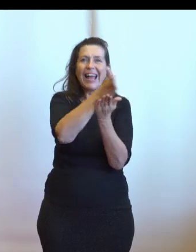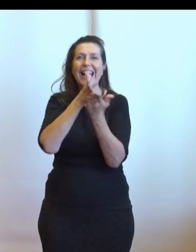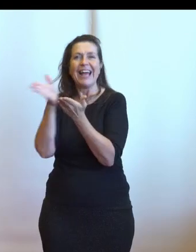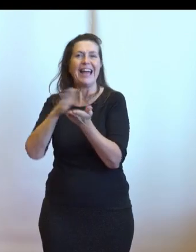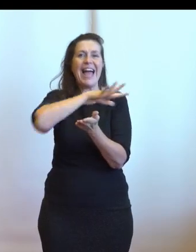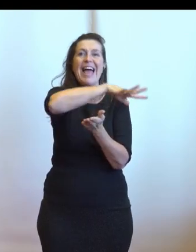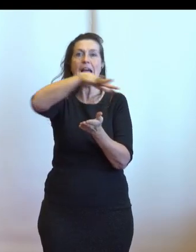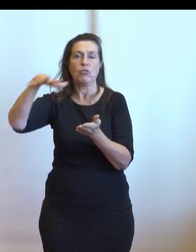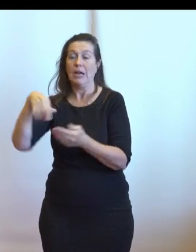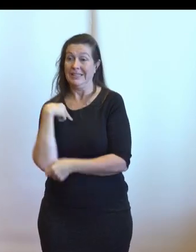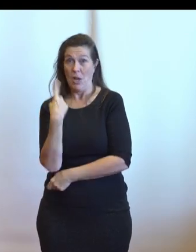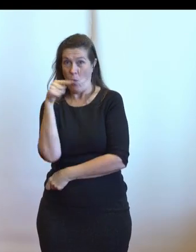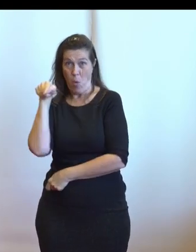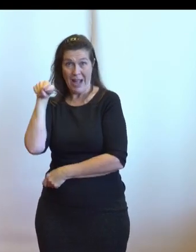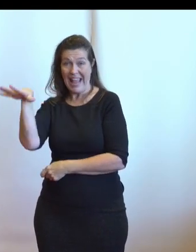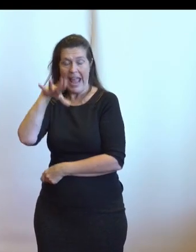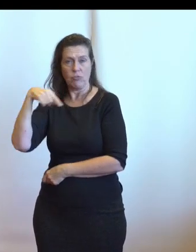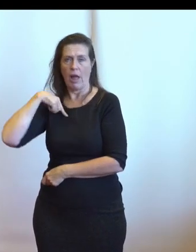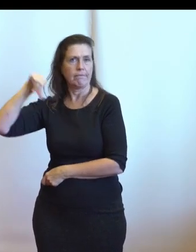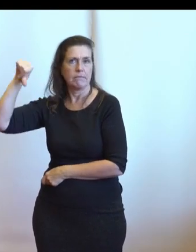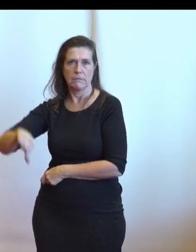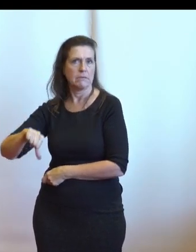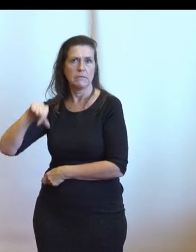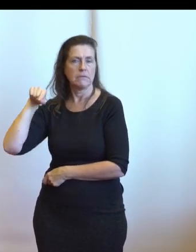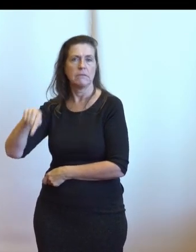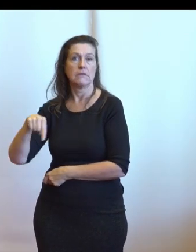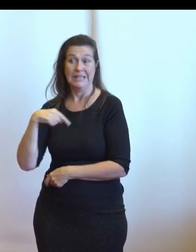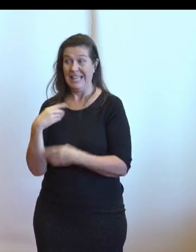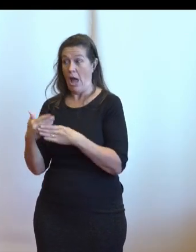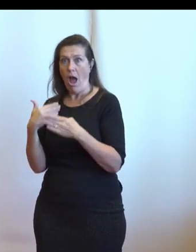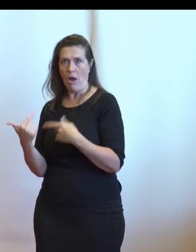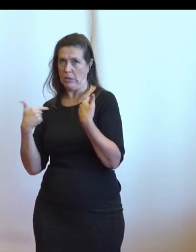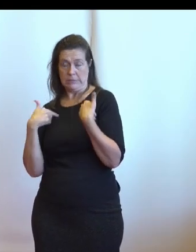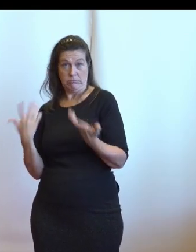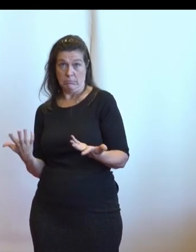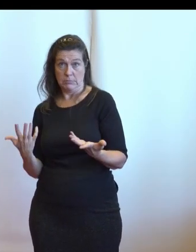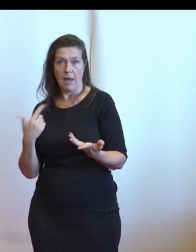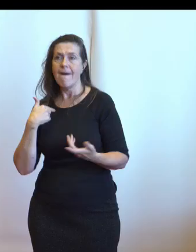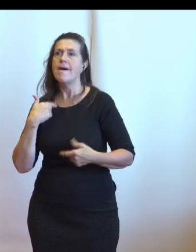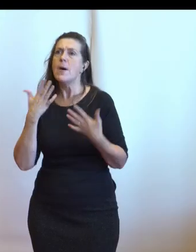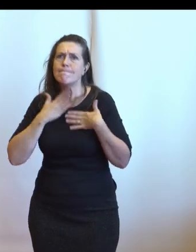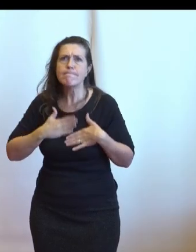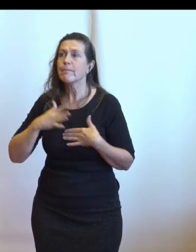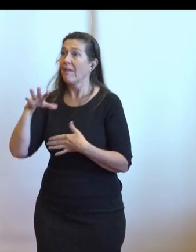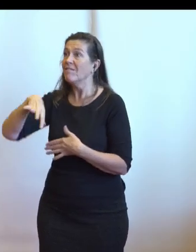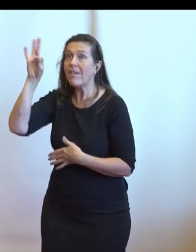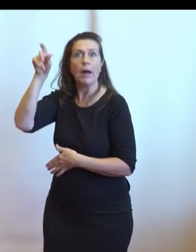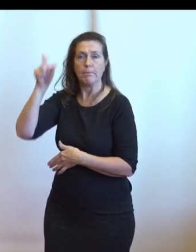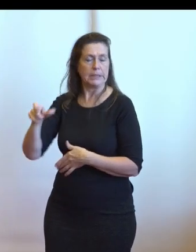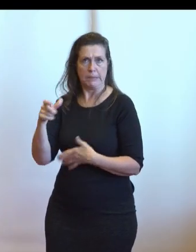area that is failing. And we held a conference on it earlier on this year, and we were struggling to find people who were really doing great stuff in this area.